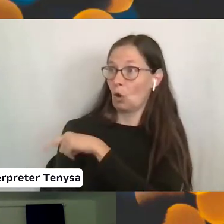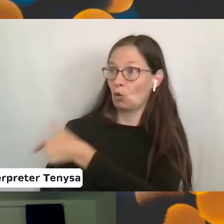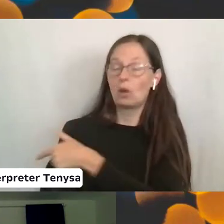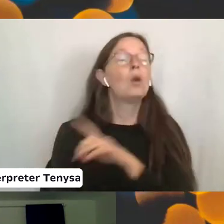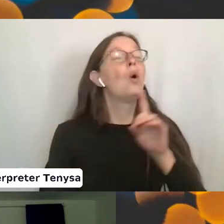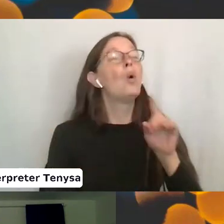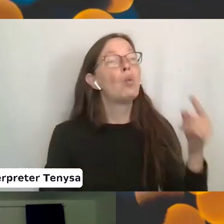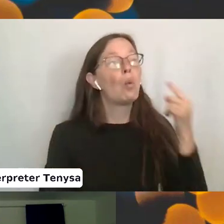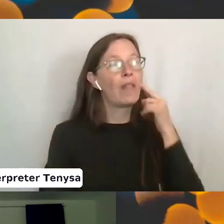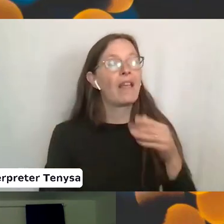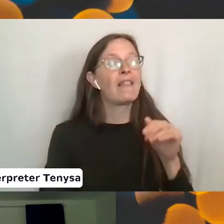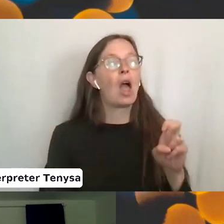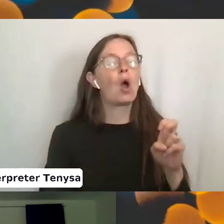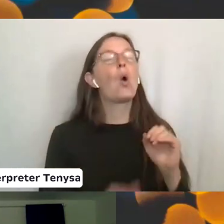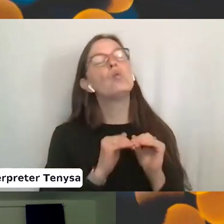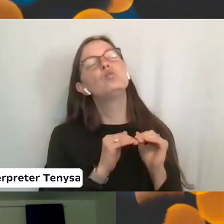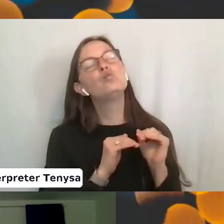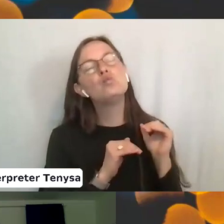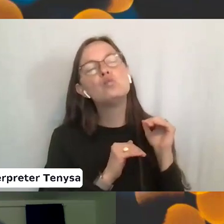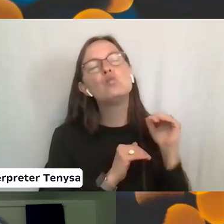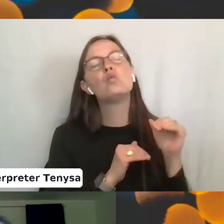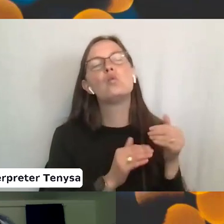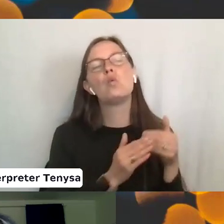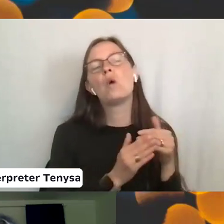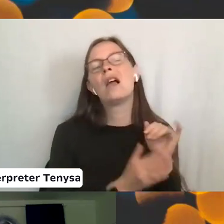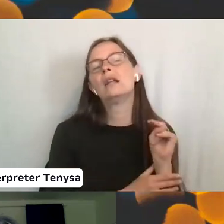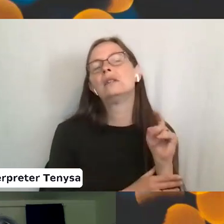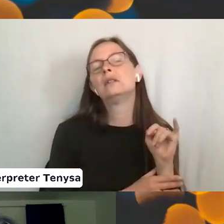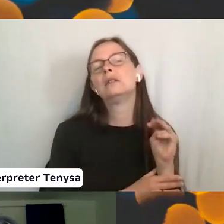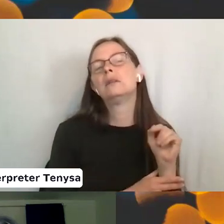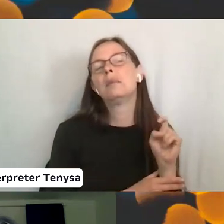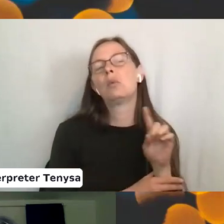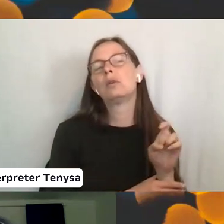Do you think there are too intimate questions people ask? No.